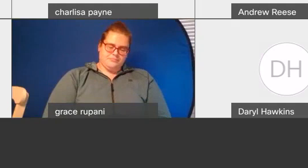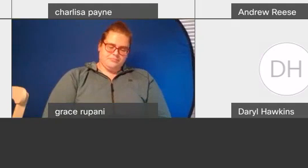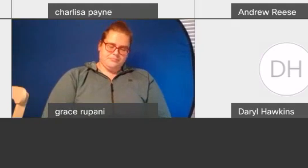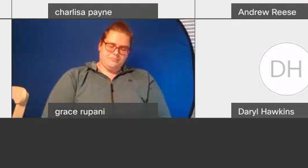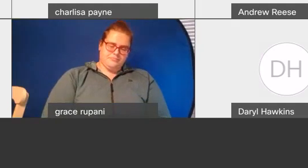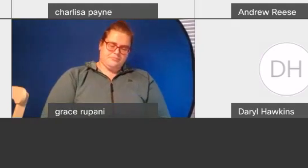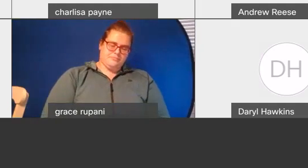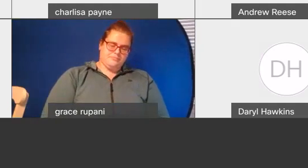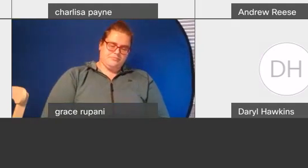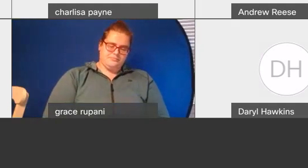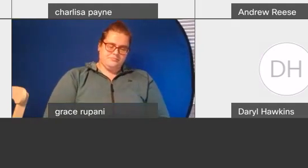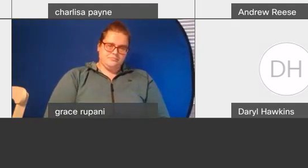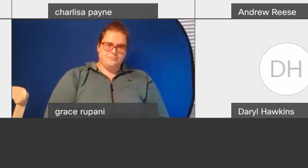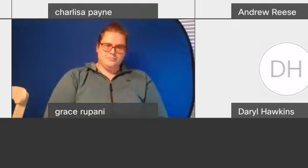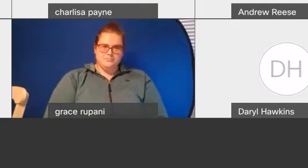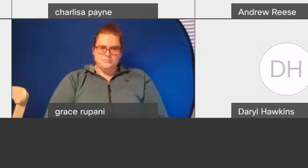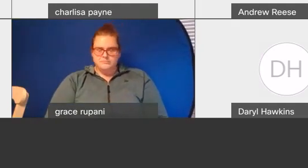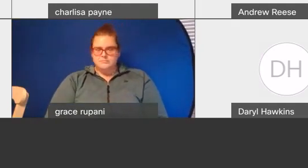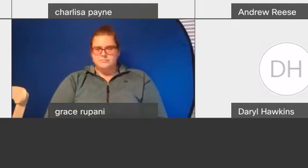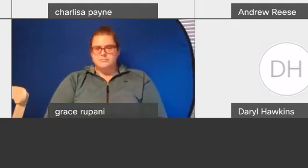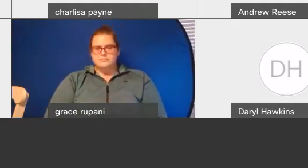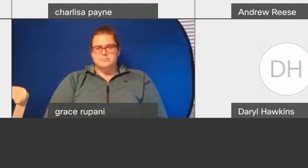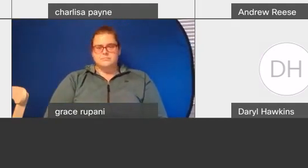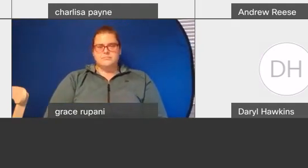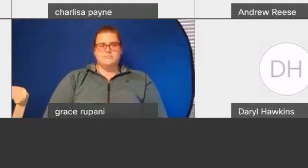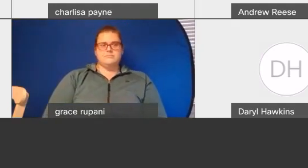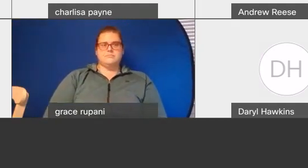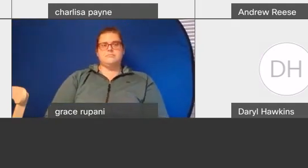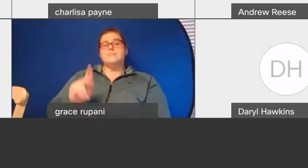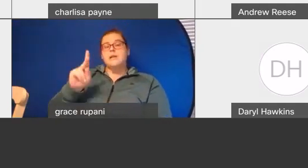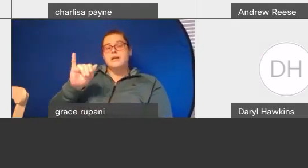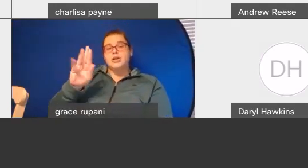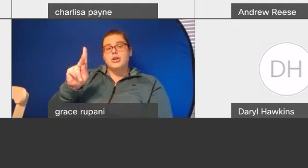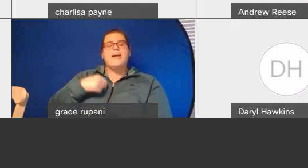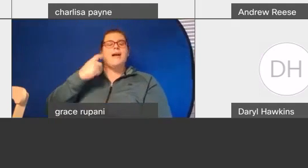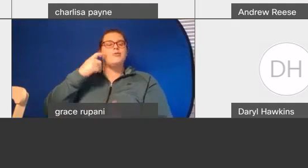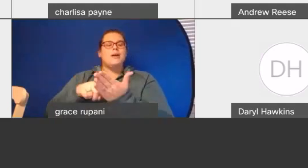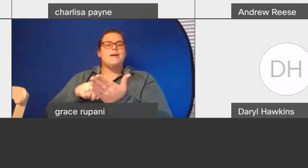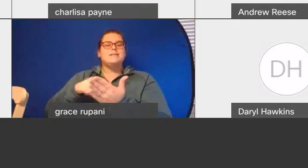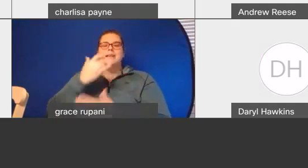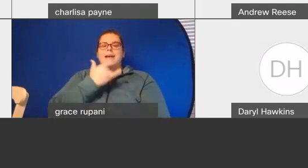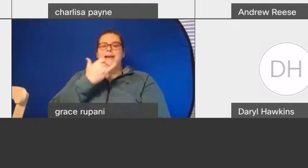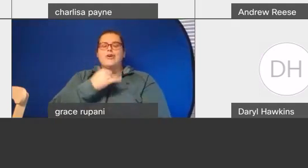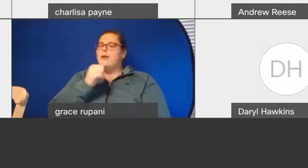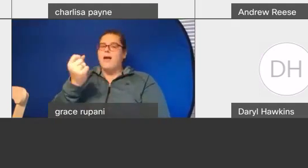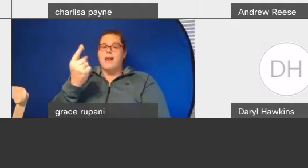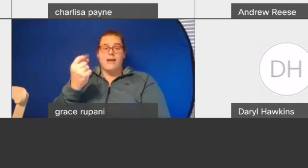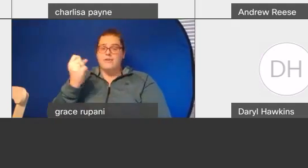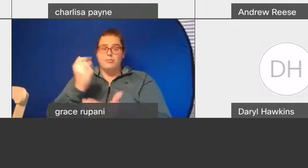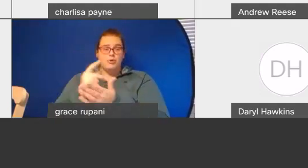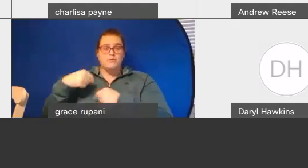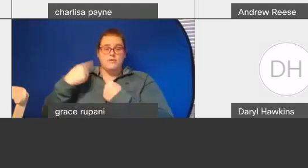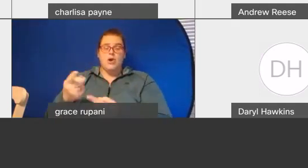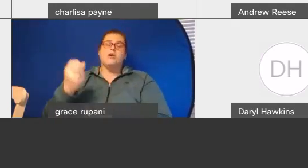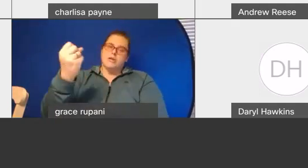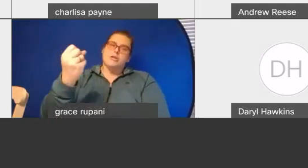And Crystal, I just want to add, I actually just realized there's an error. So there were not 11, there are 12 providers that have been approved. In addition to the